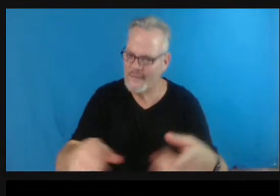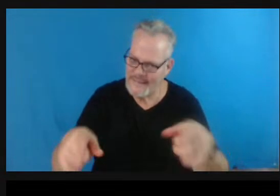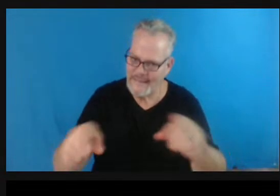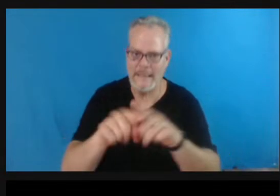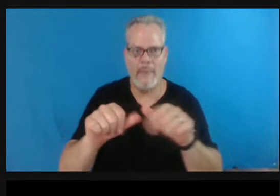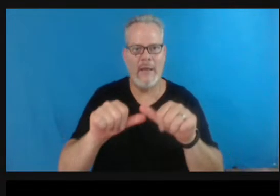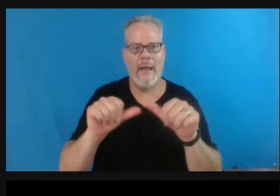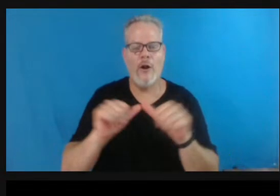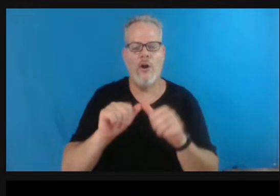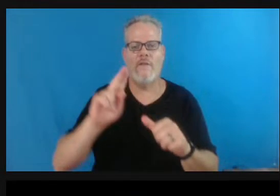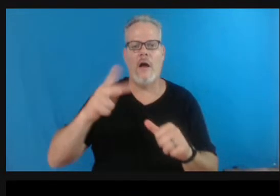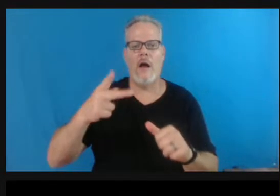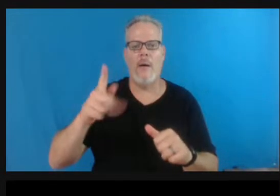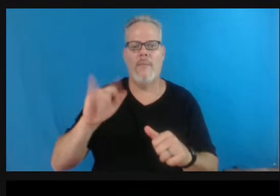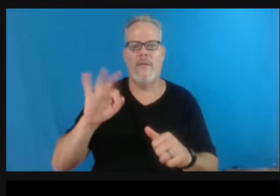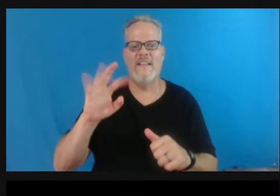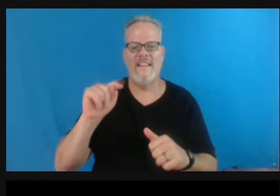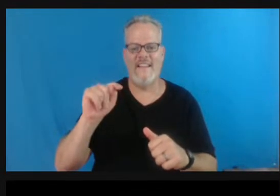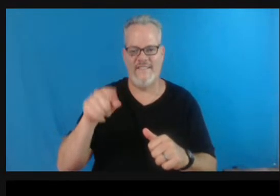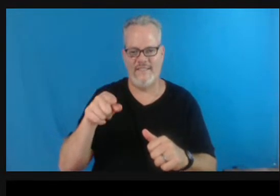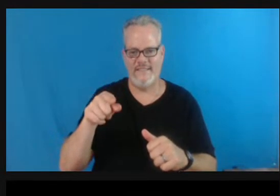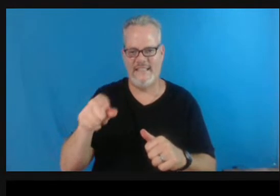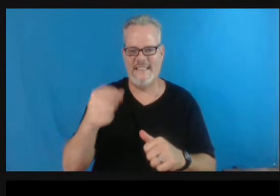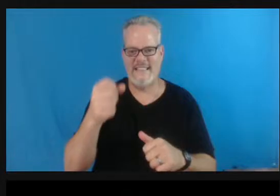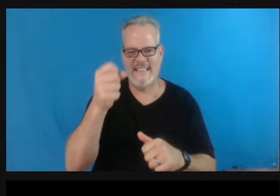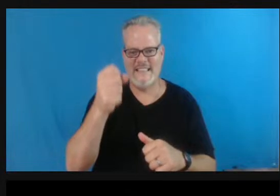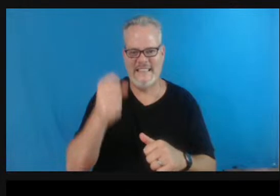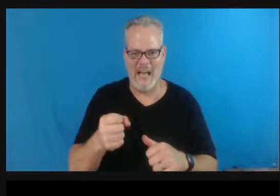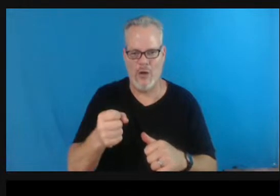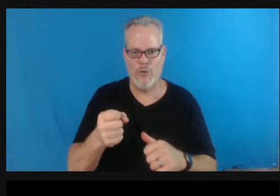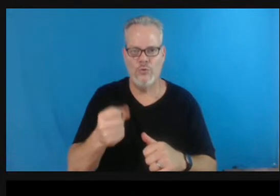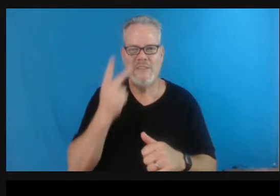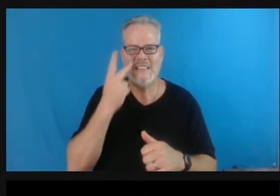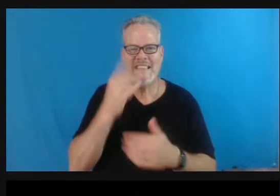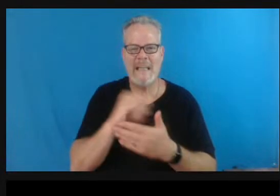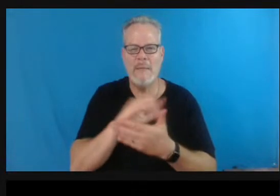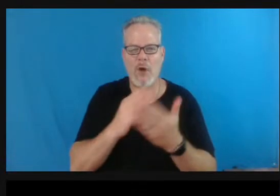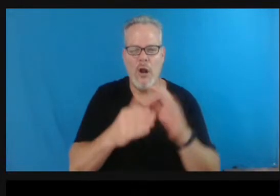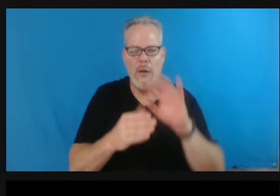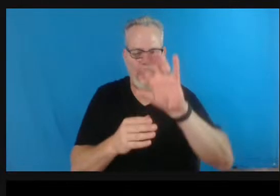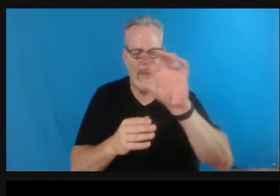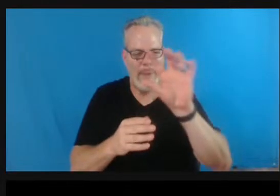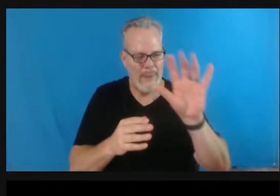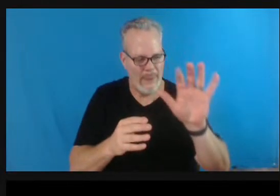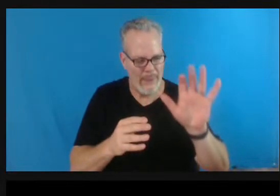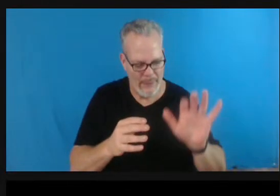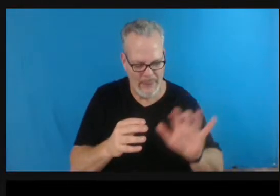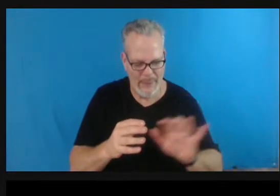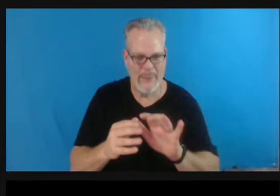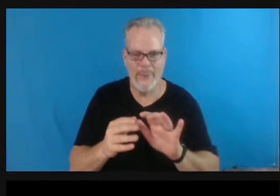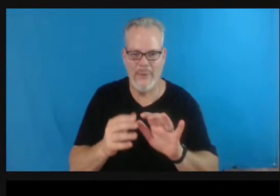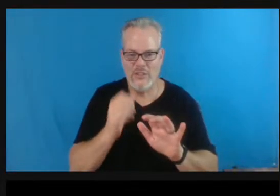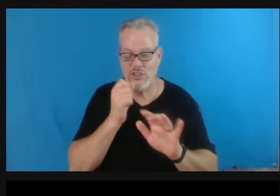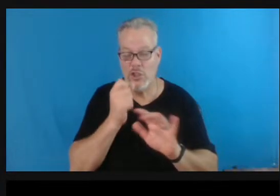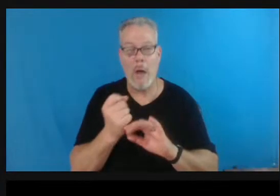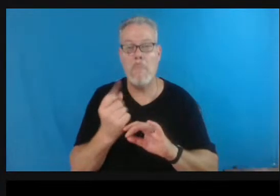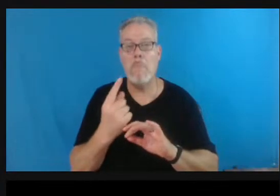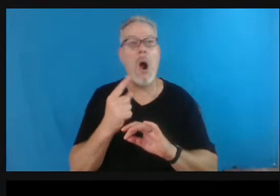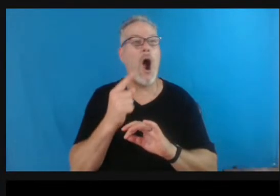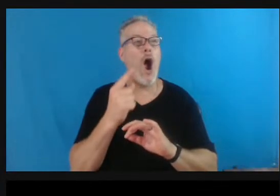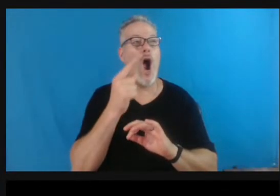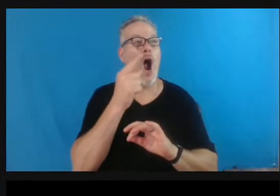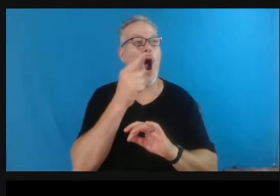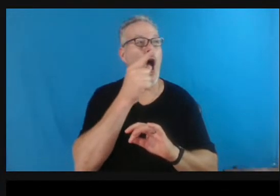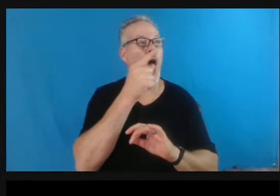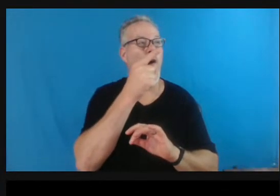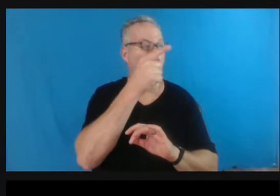in the south. You see this pattern of tephra up on the benches here. It does not extend quite so far to the south as the previous one that we